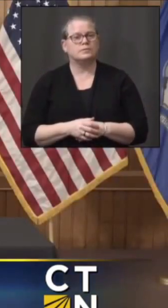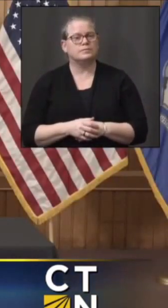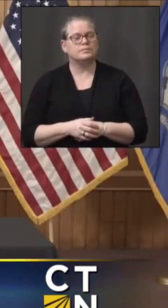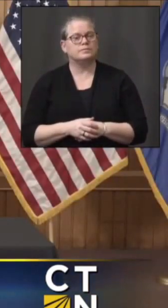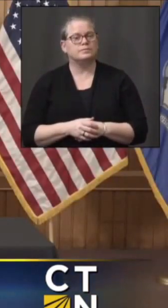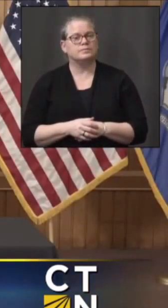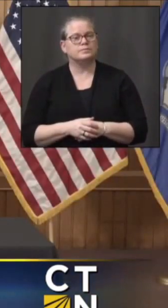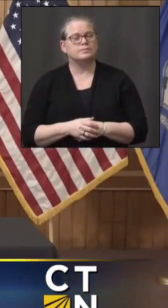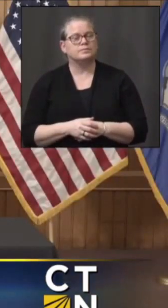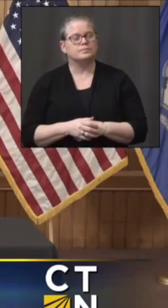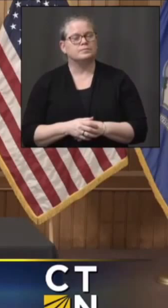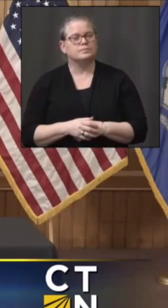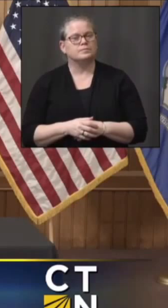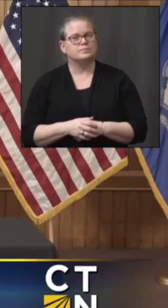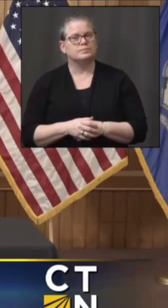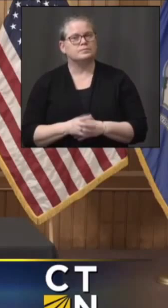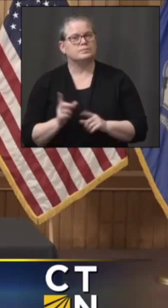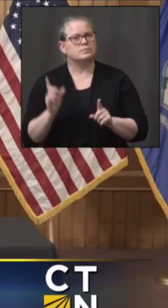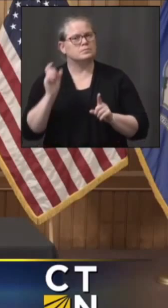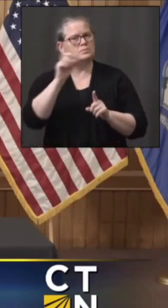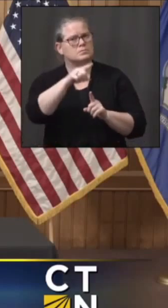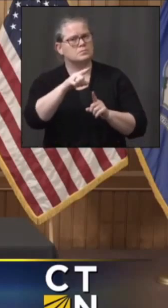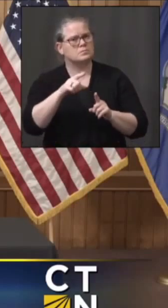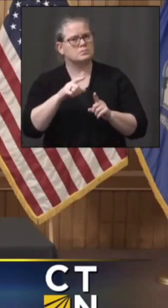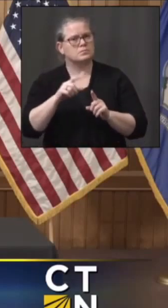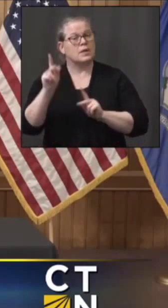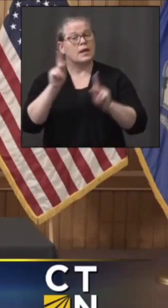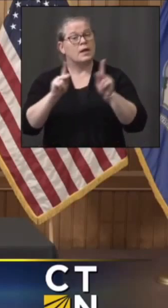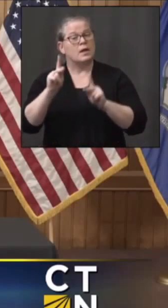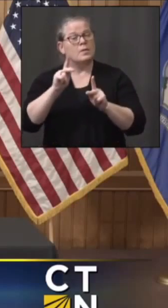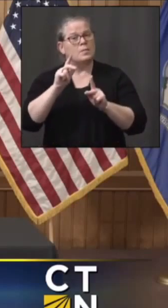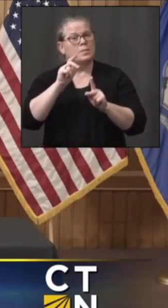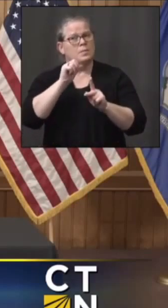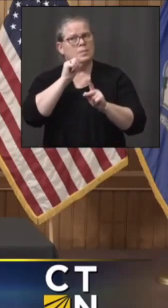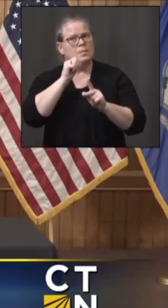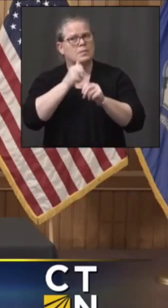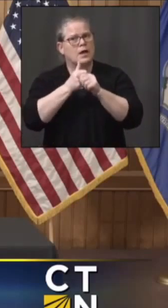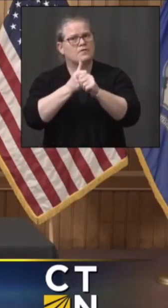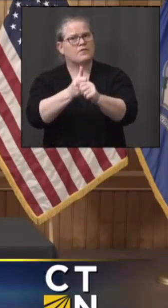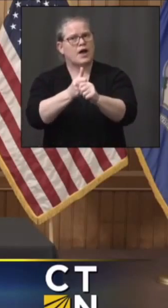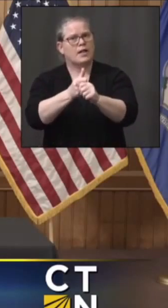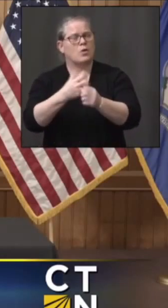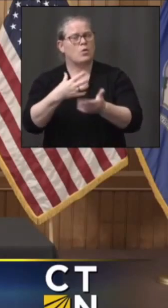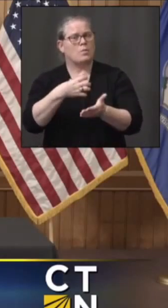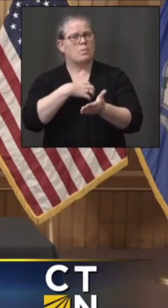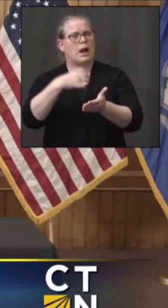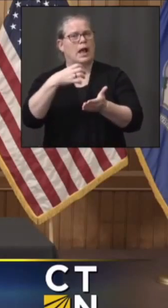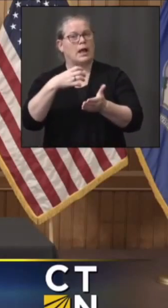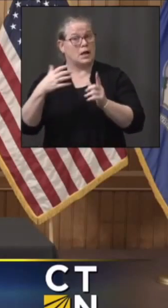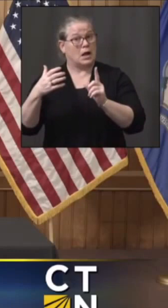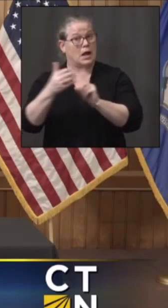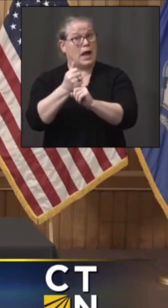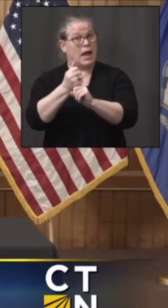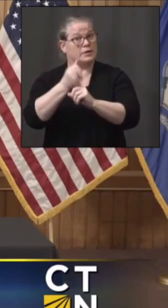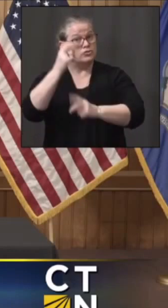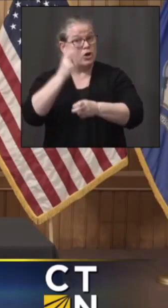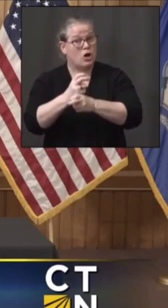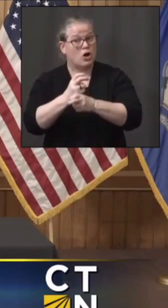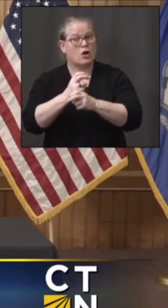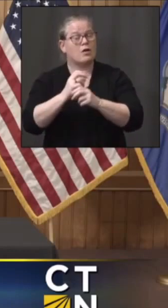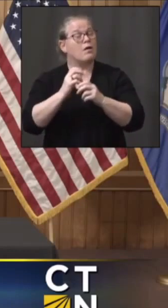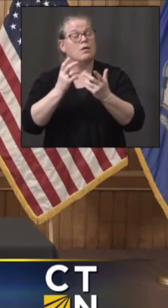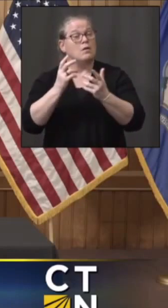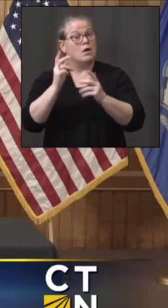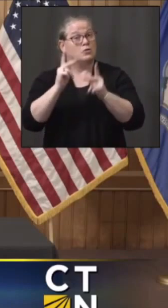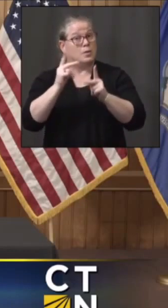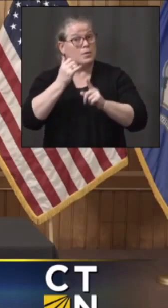catch people? You need video evidence. What can people send in regards to complaint? They need to just call you, or is the video help, or how hard is it